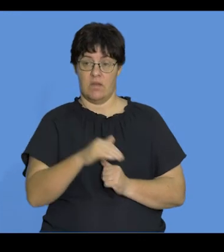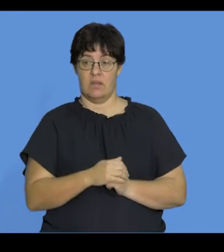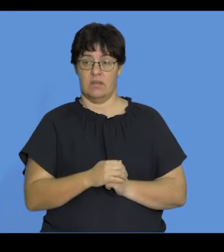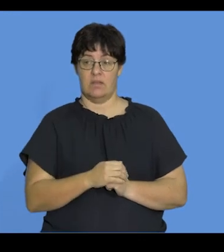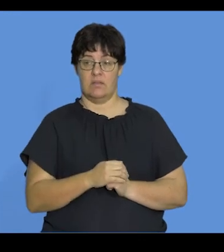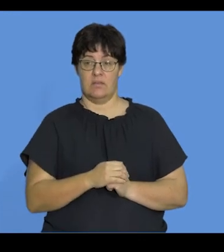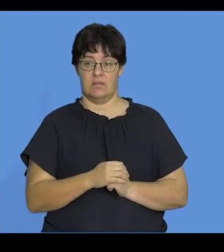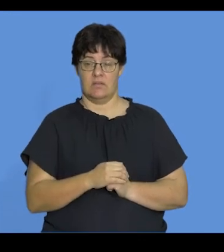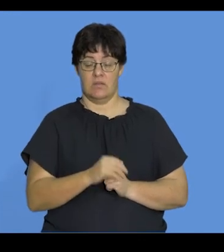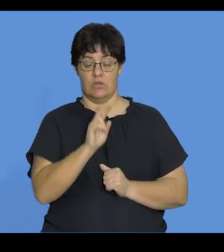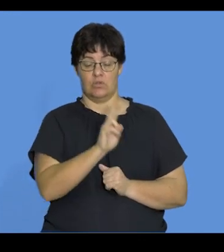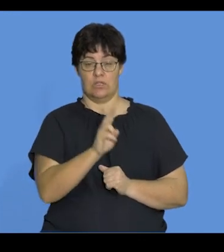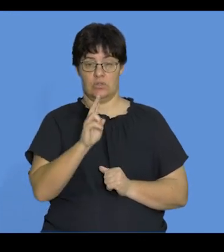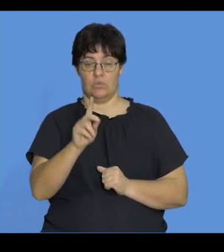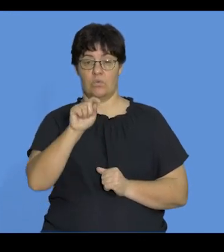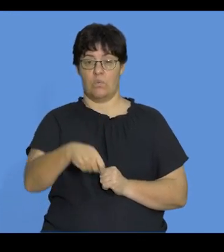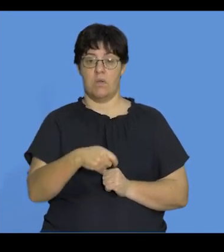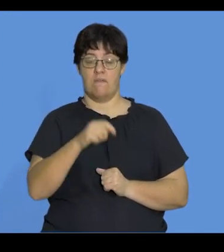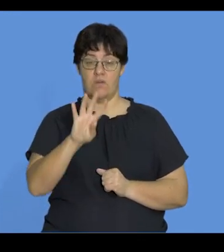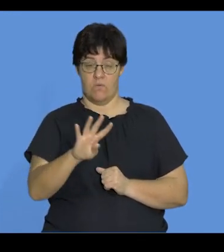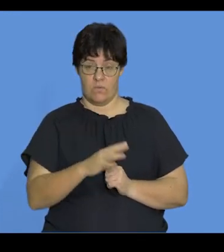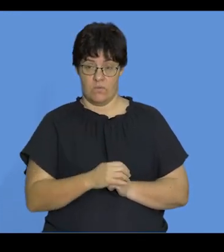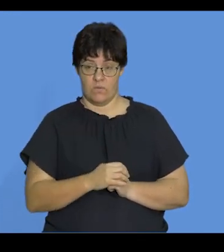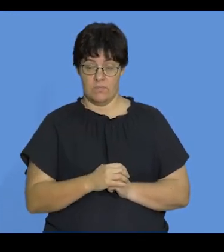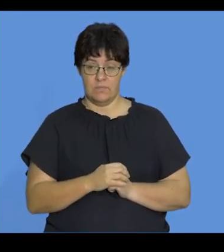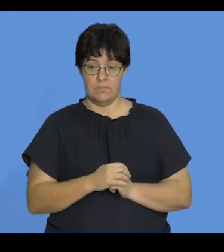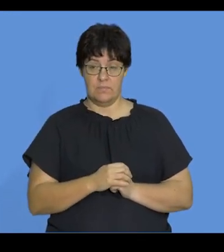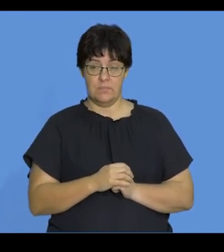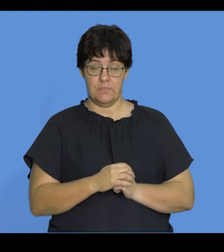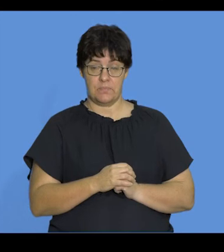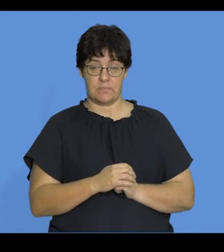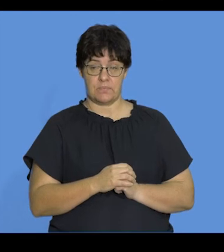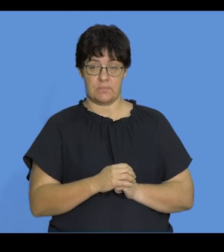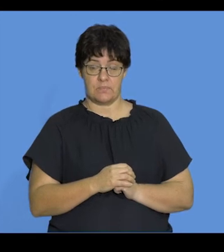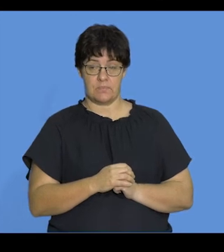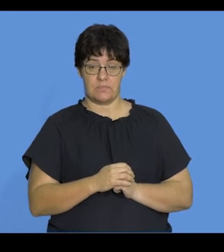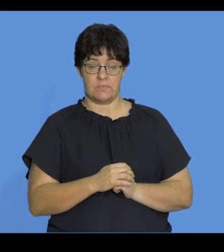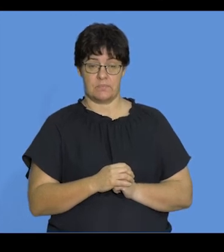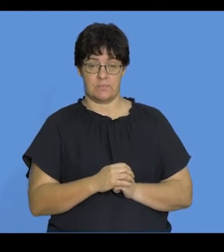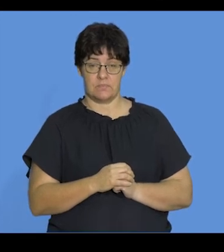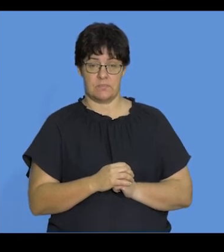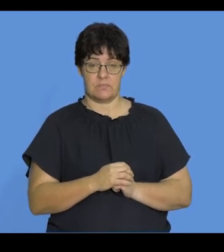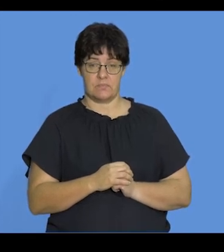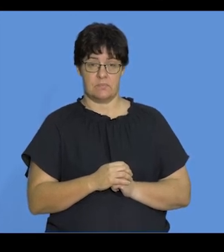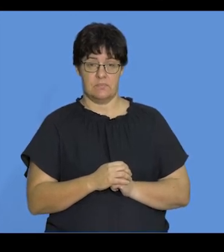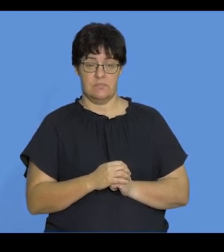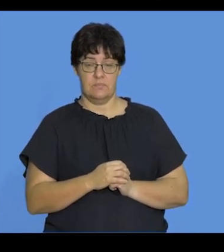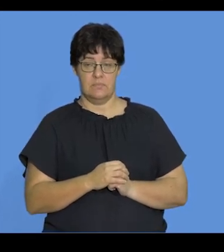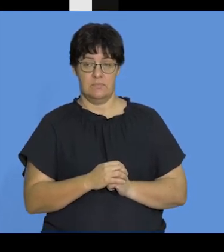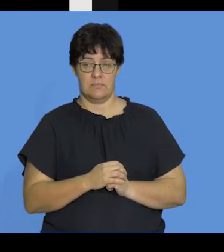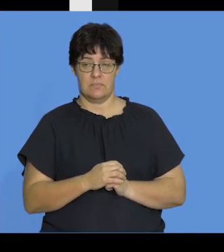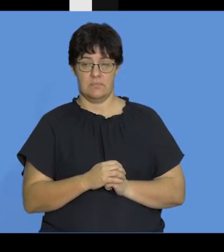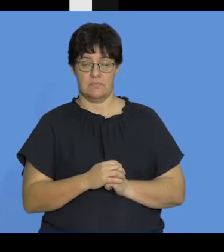1.06 divided by 22.4, which is the actual molar gas volume, okay? So we